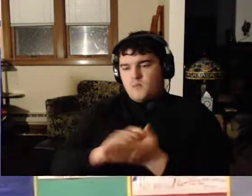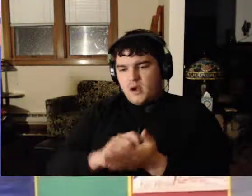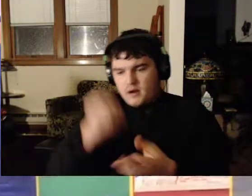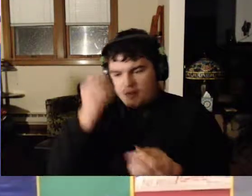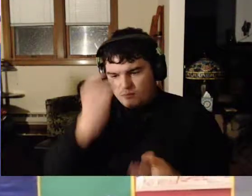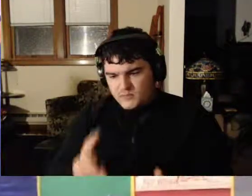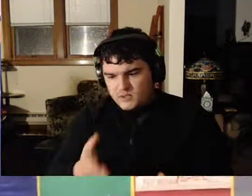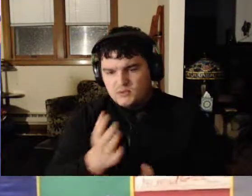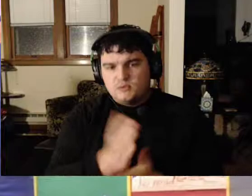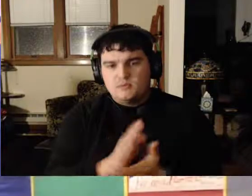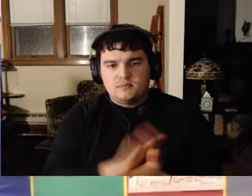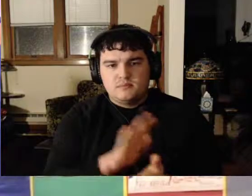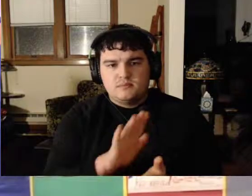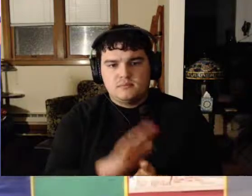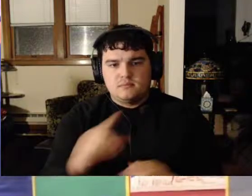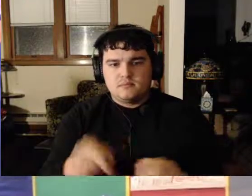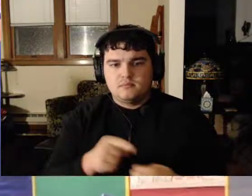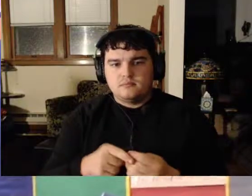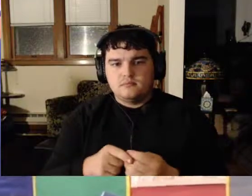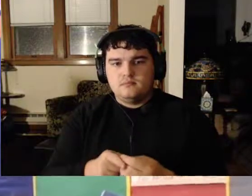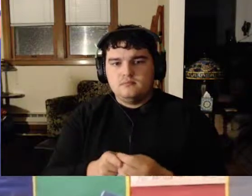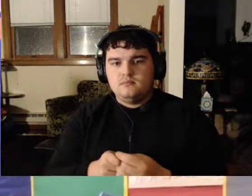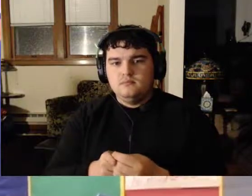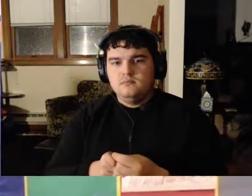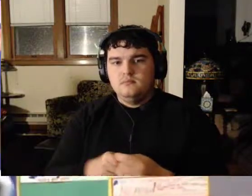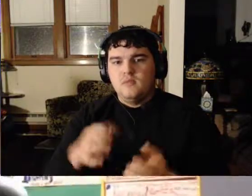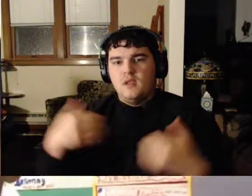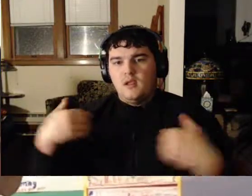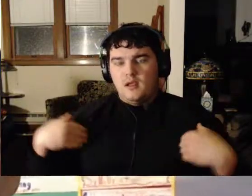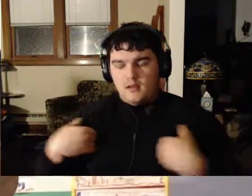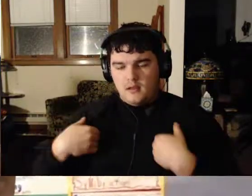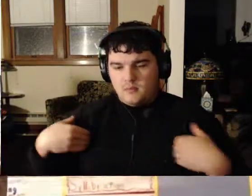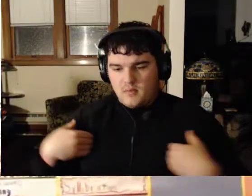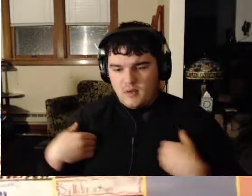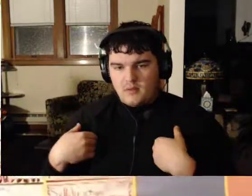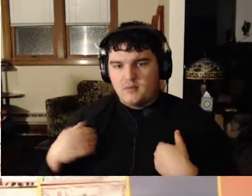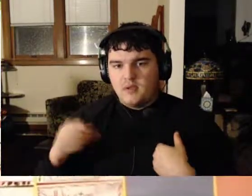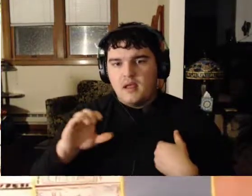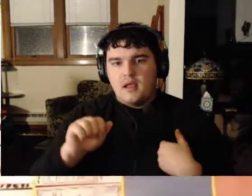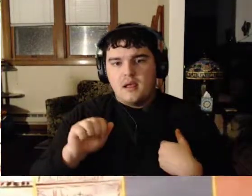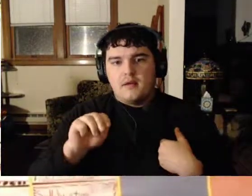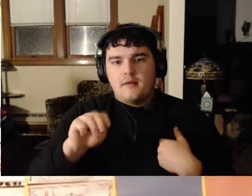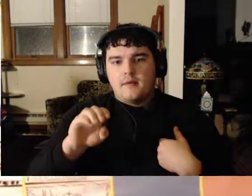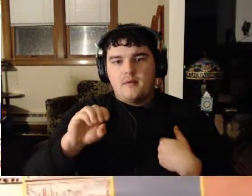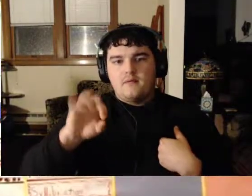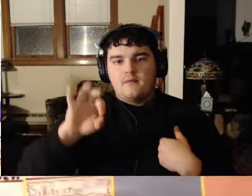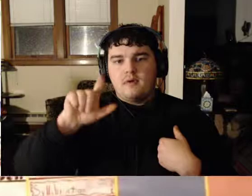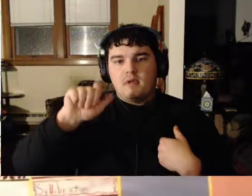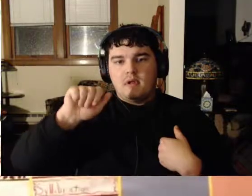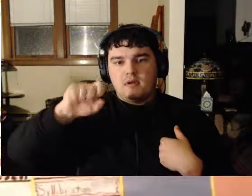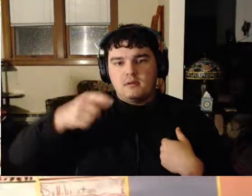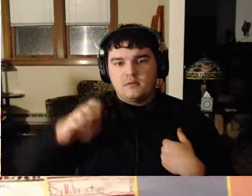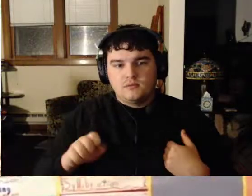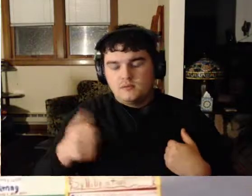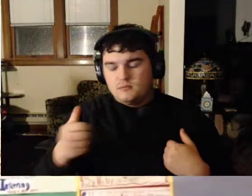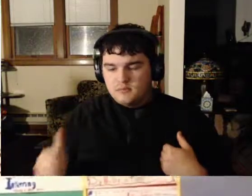many ways animals can camouflage themselves? Okay, I want my reader to know that.